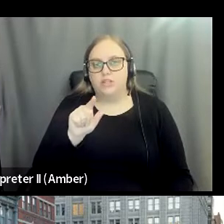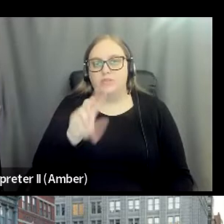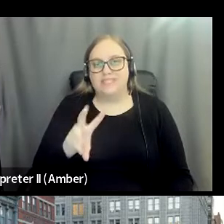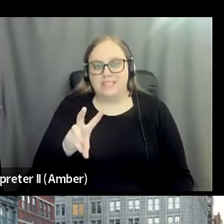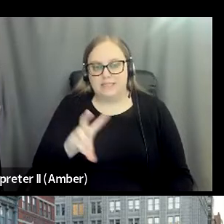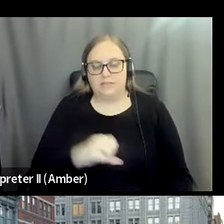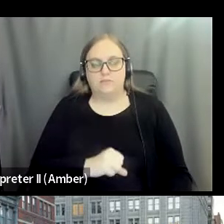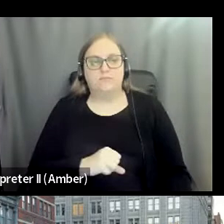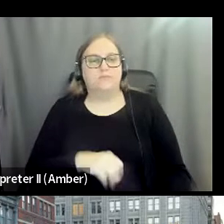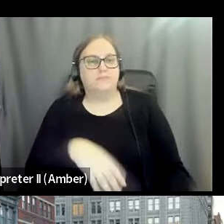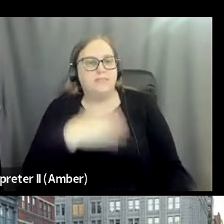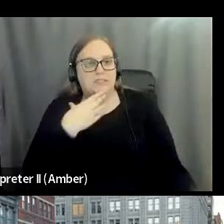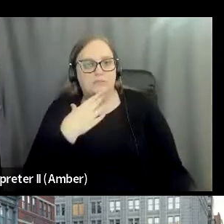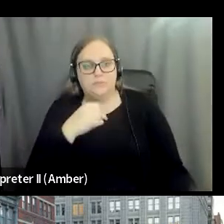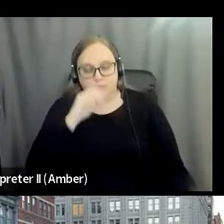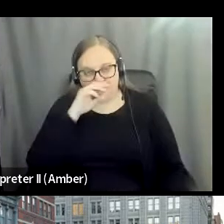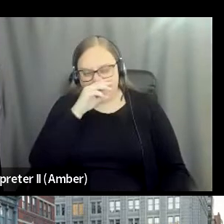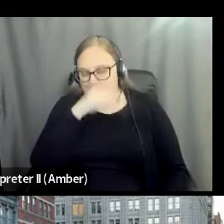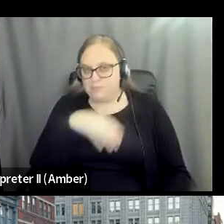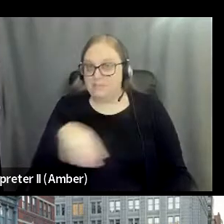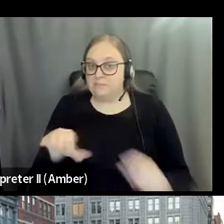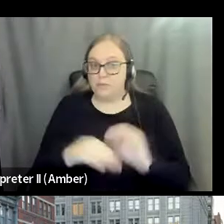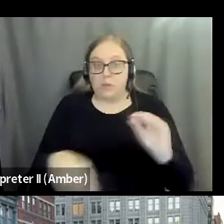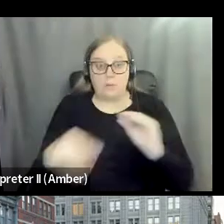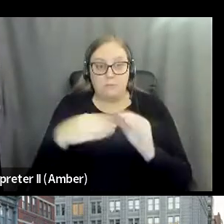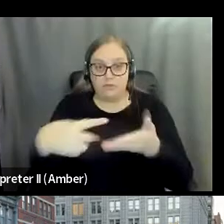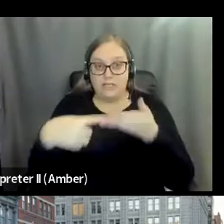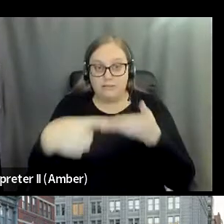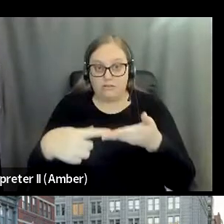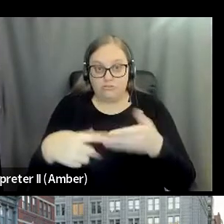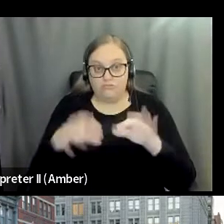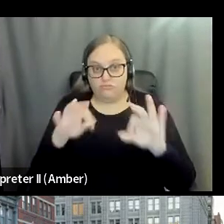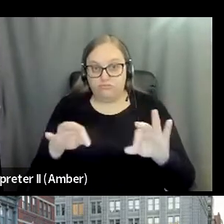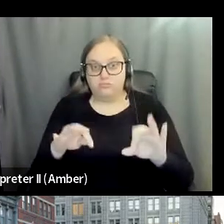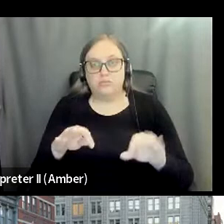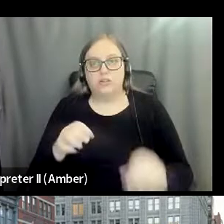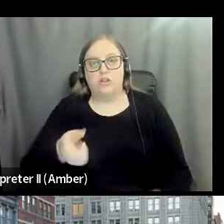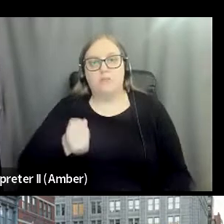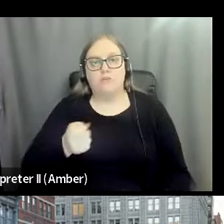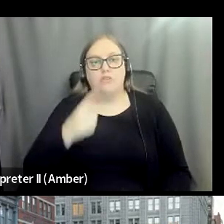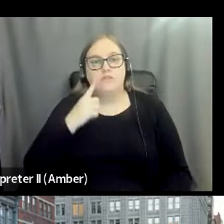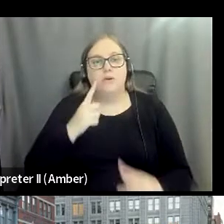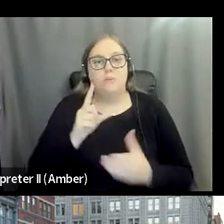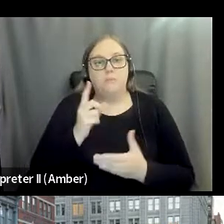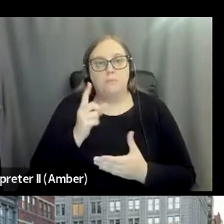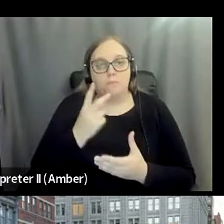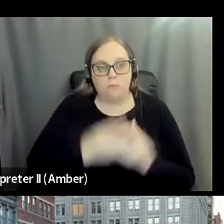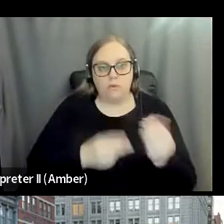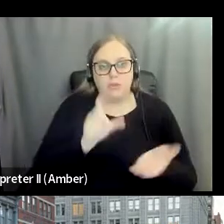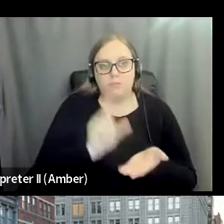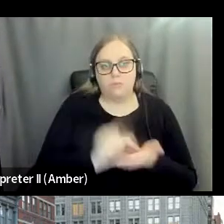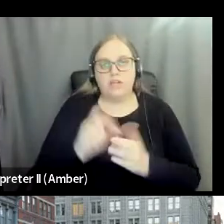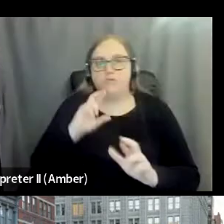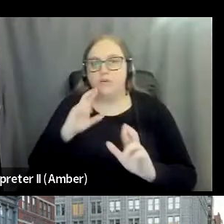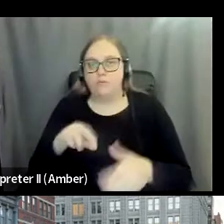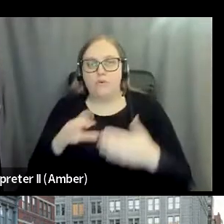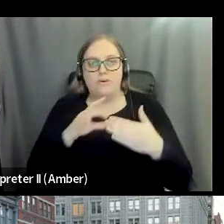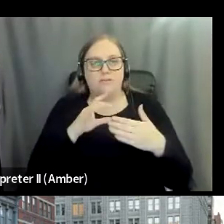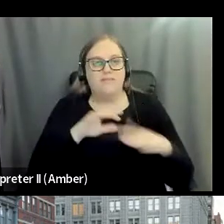Chairman. Thank you. If there's no further discussion, the motion is on both the print and report with leave for